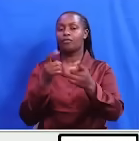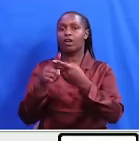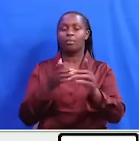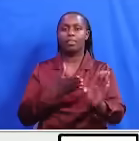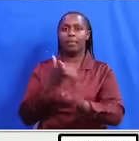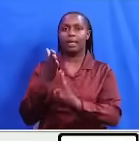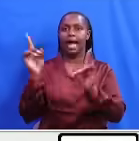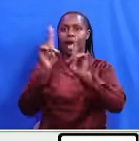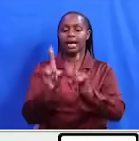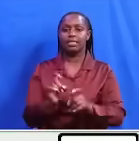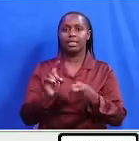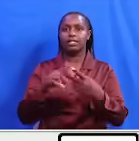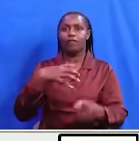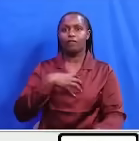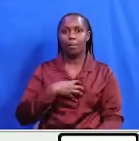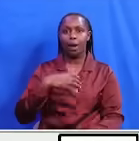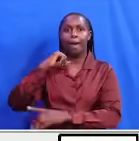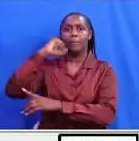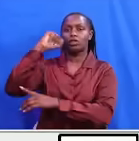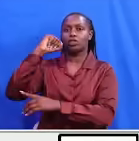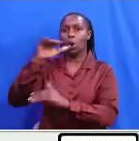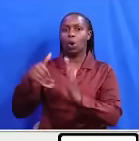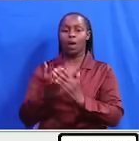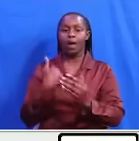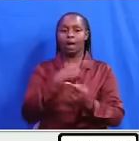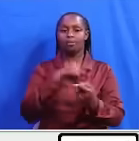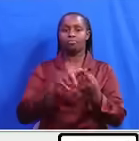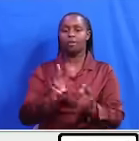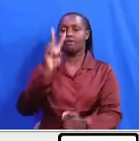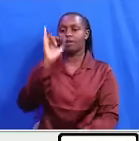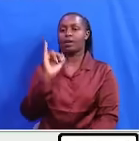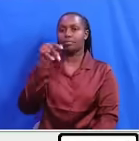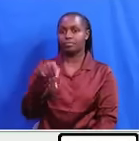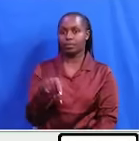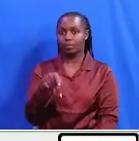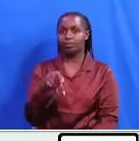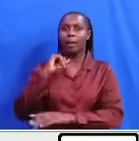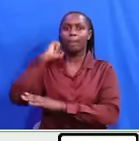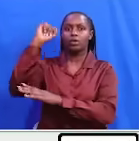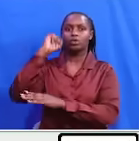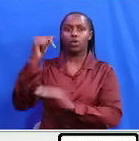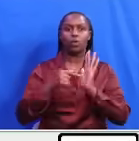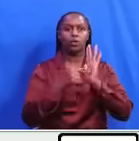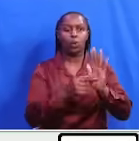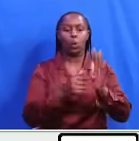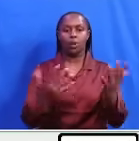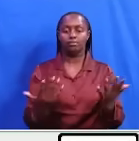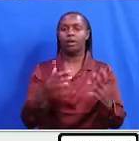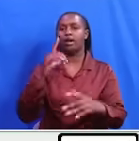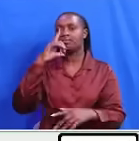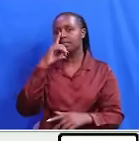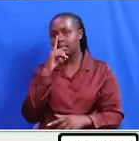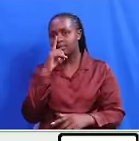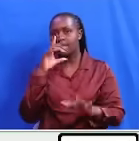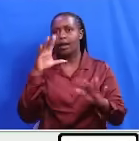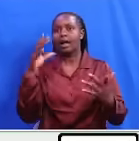former political associates immersed themselves to the trappings of power. Despite protocol dictating a former president or deputy president to be